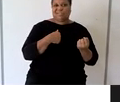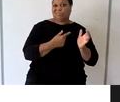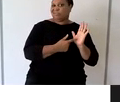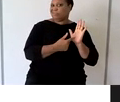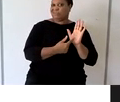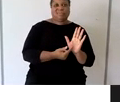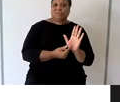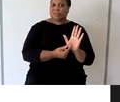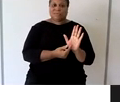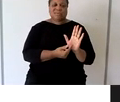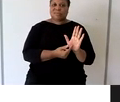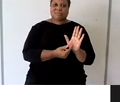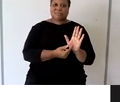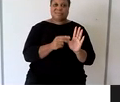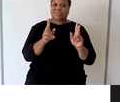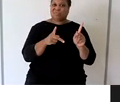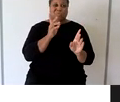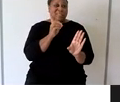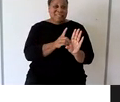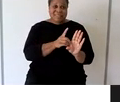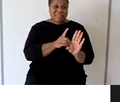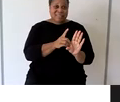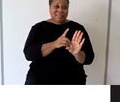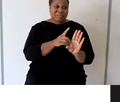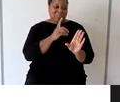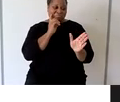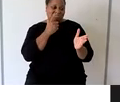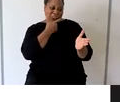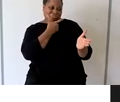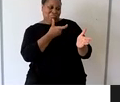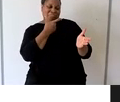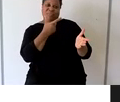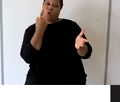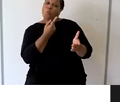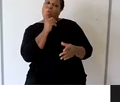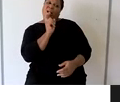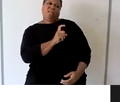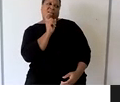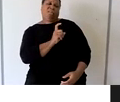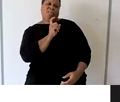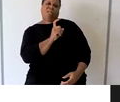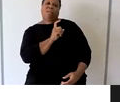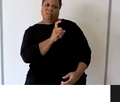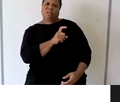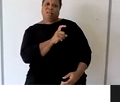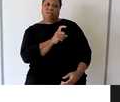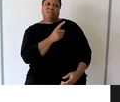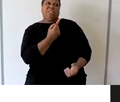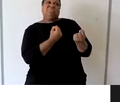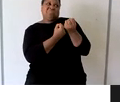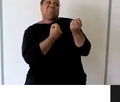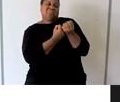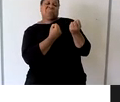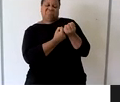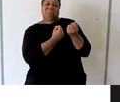that people with disabilities are seen as always needing somebody there to support them,